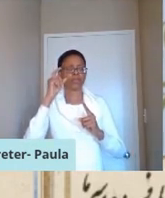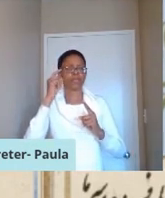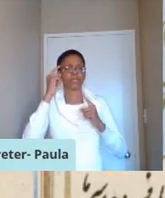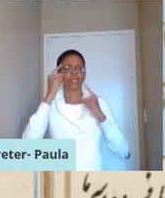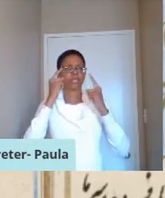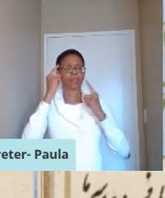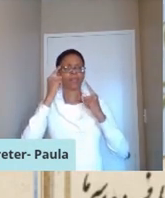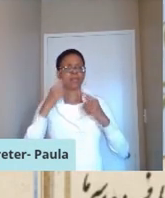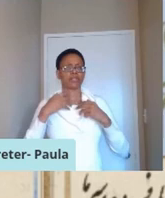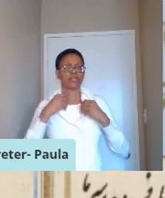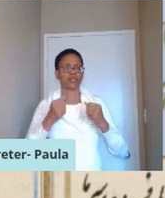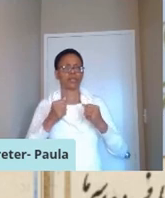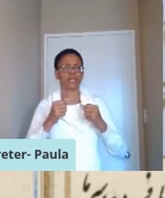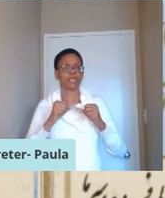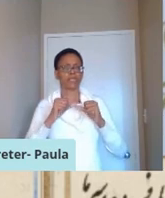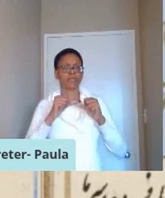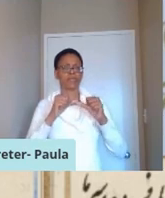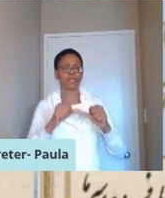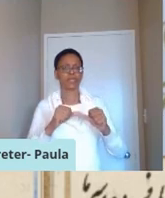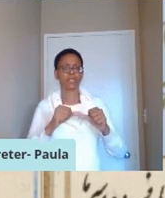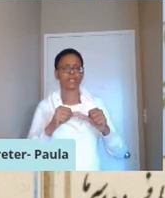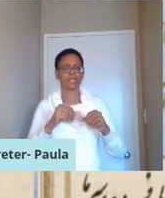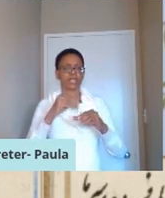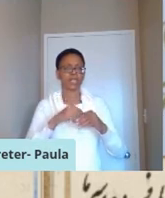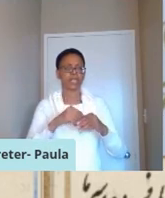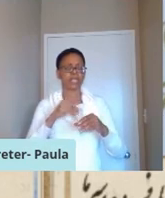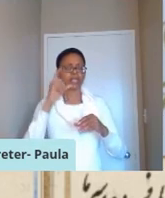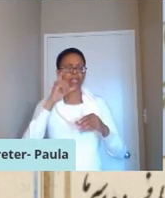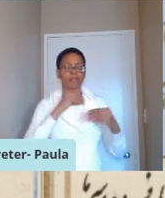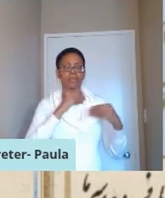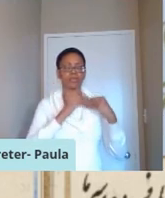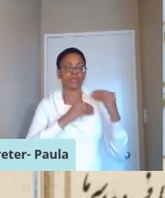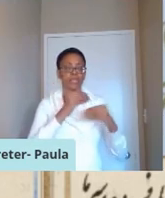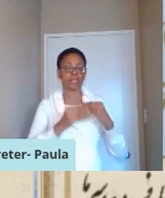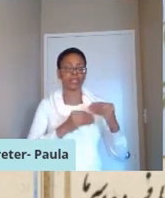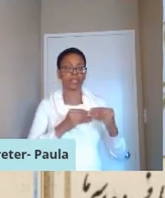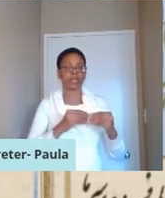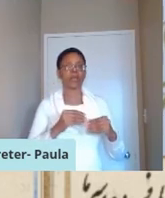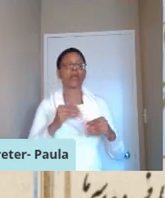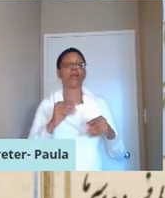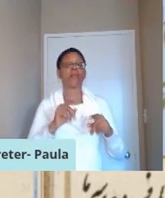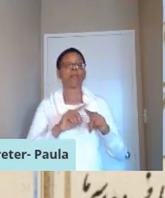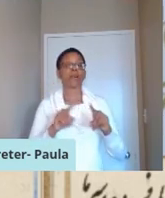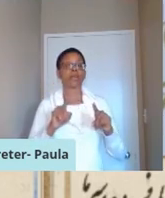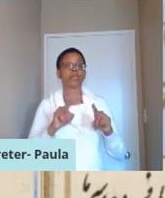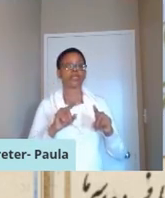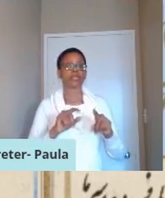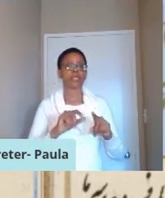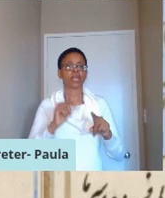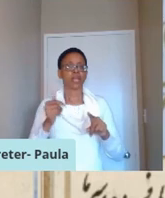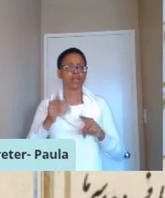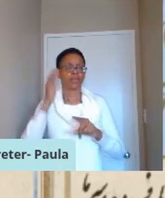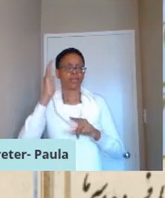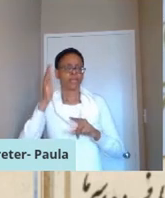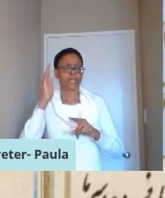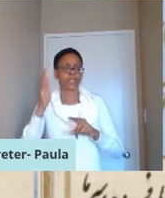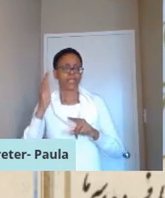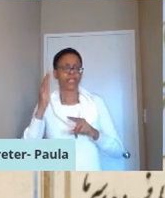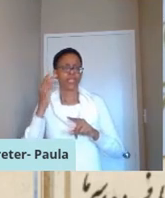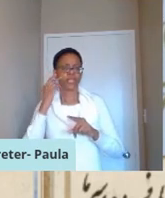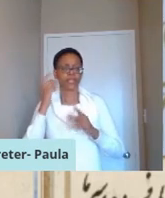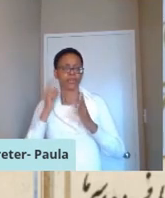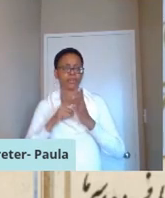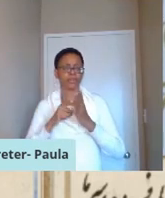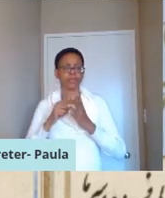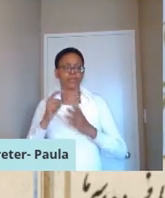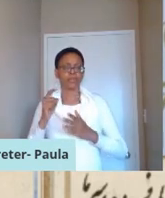strengths and resilience within the Islamic tradition. However, in the other presentation we have seen,